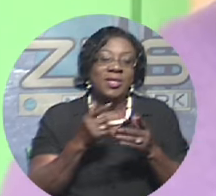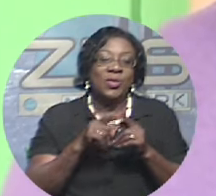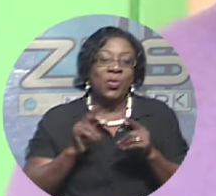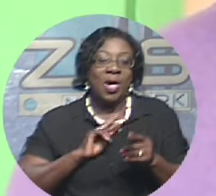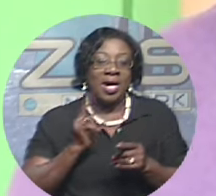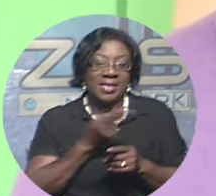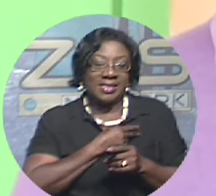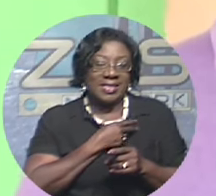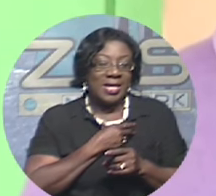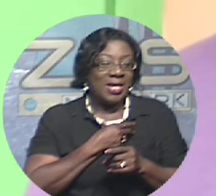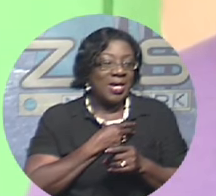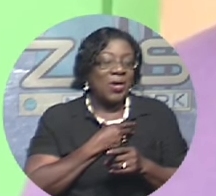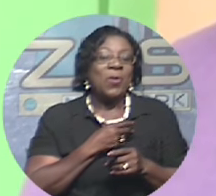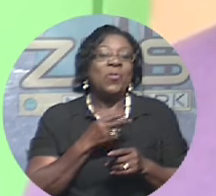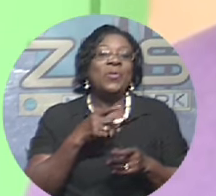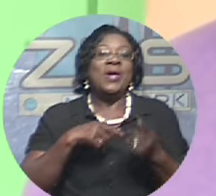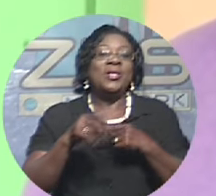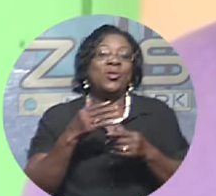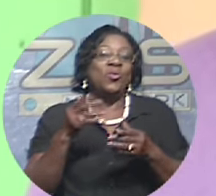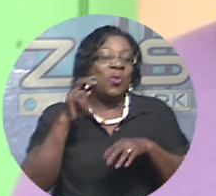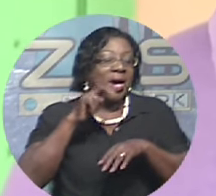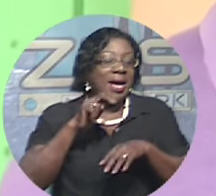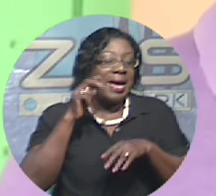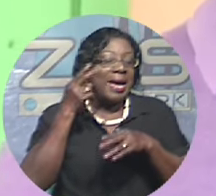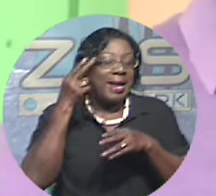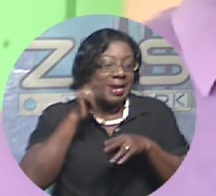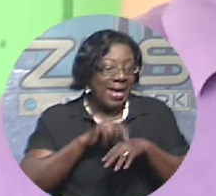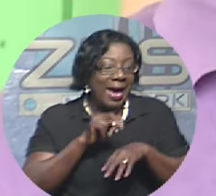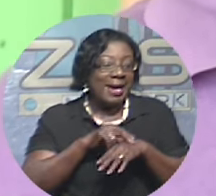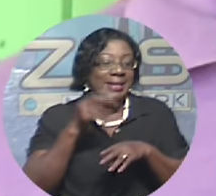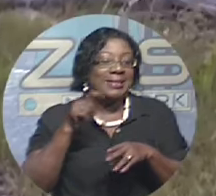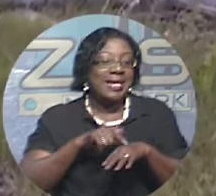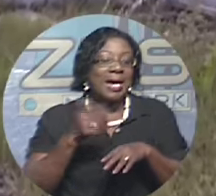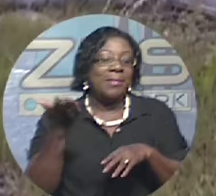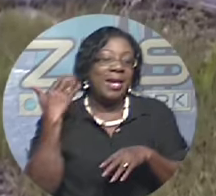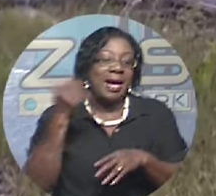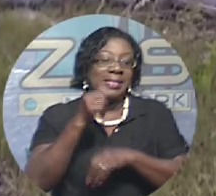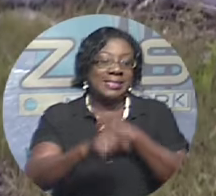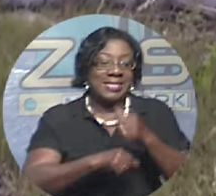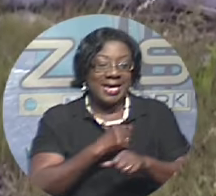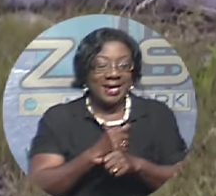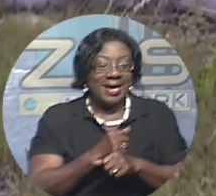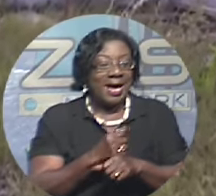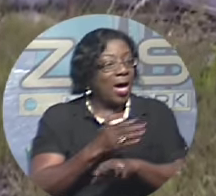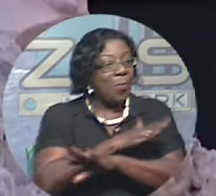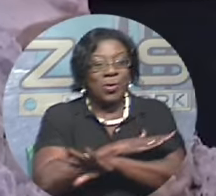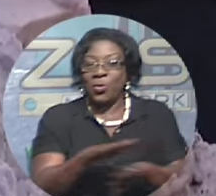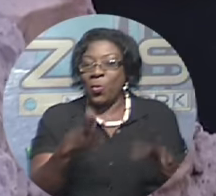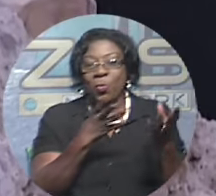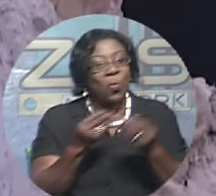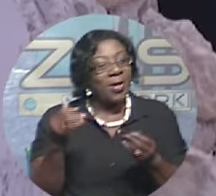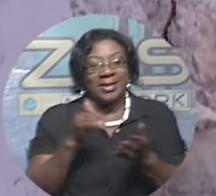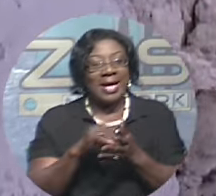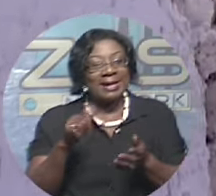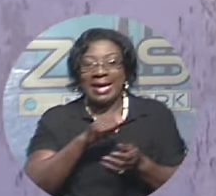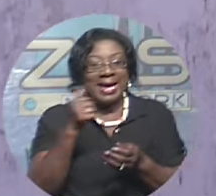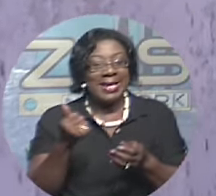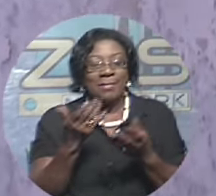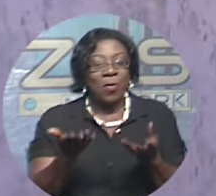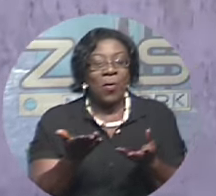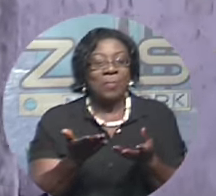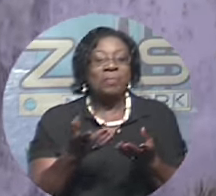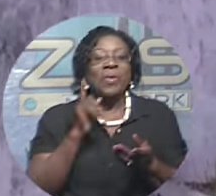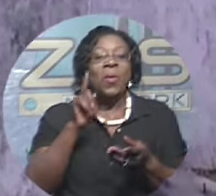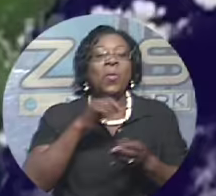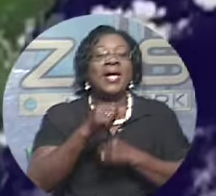we don't want no more a walk-in. Nor the likes of Joaquin. Exactly 1 year ago, Hurricane Joaquin left a